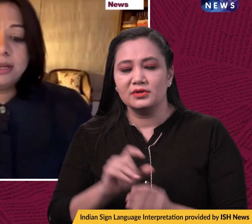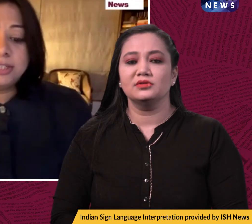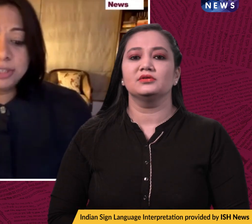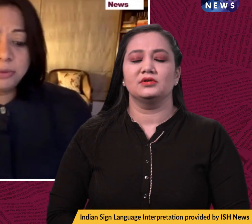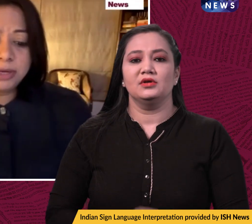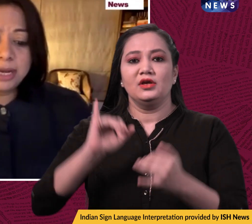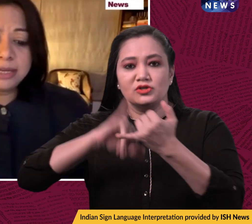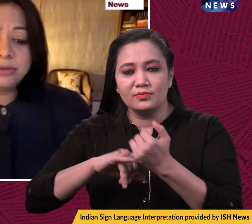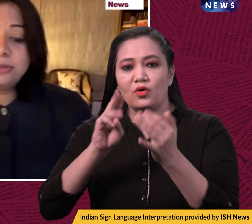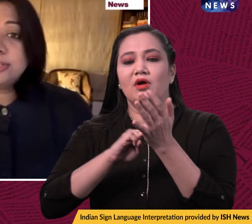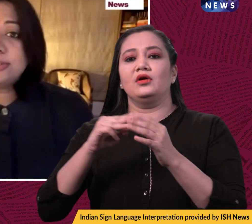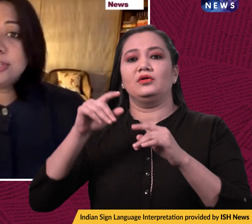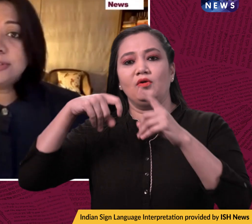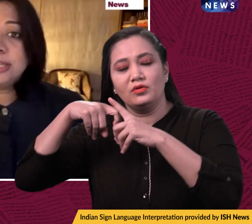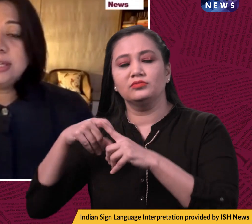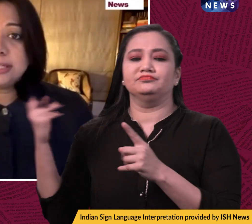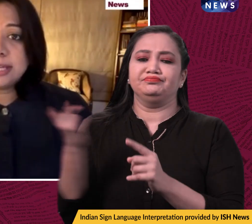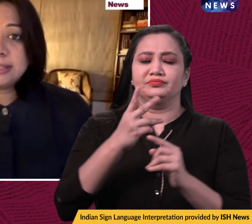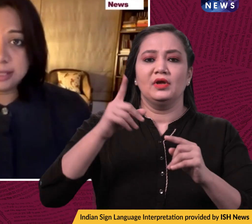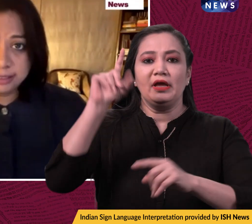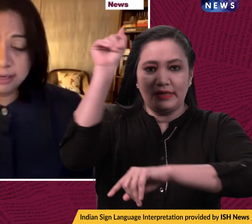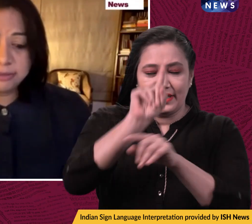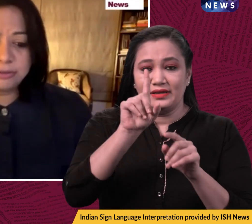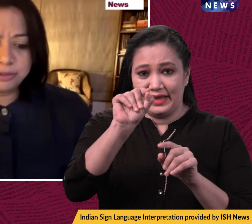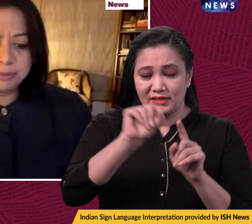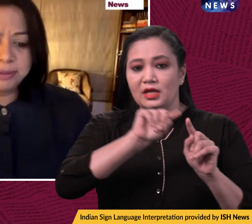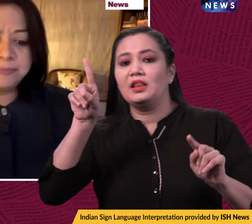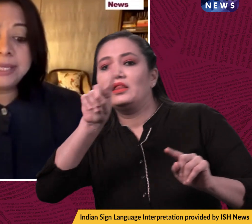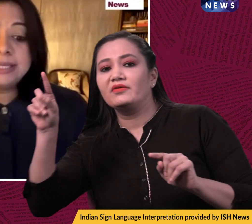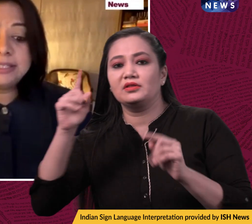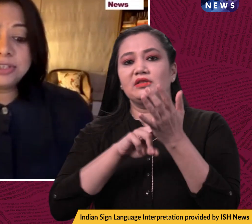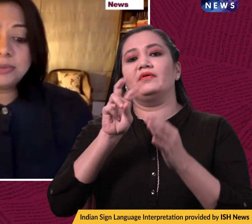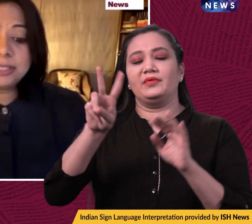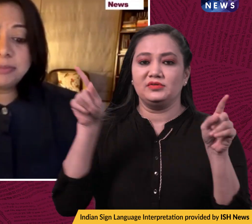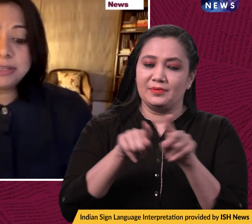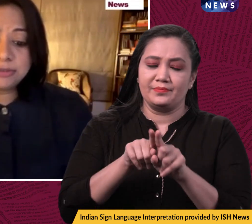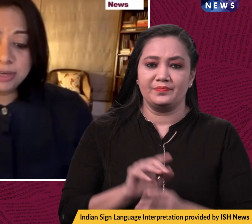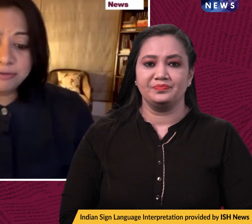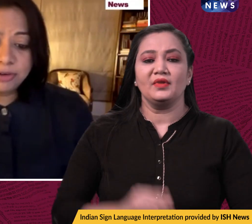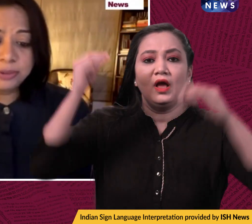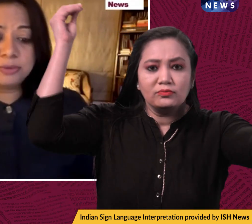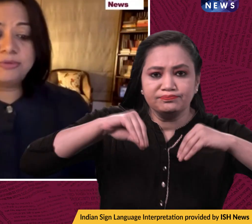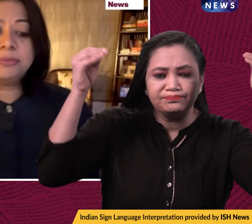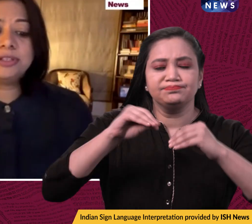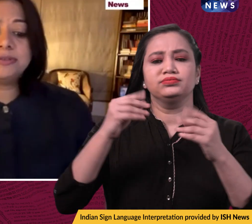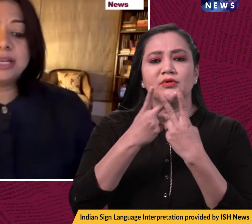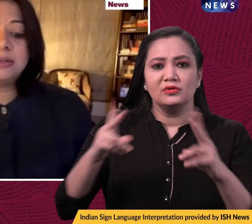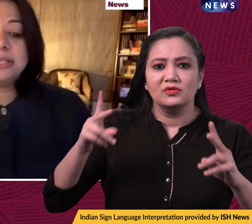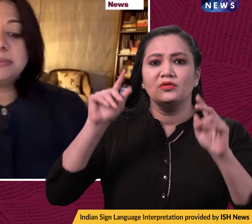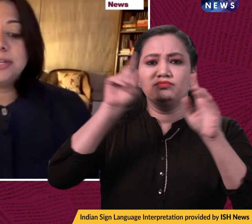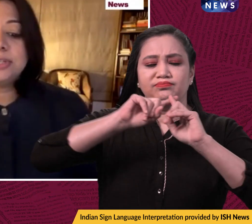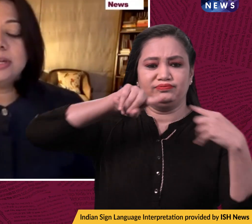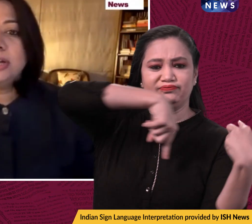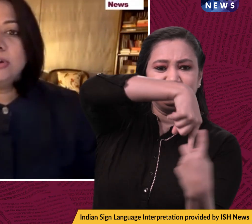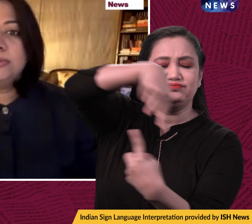Chamarajanagar, Shivamogga and Kodagu districts for the 10th and the 11th of November. Districts will experience rainfall owing to a formation of